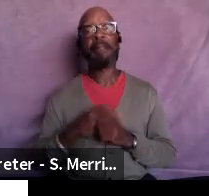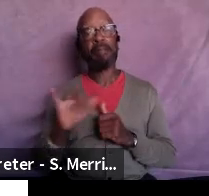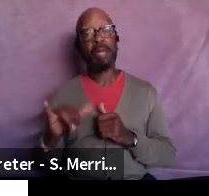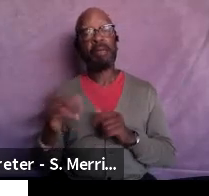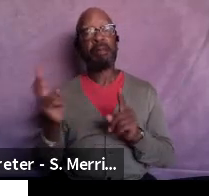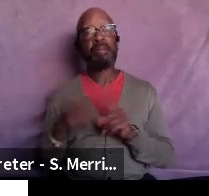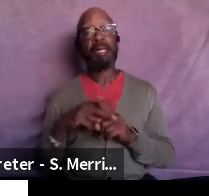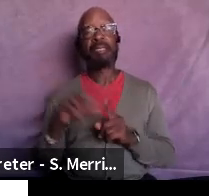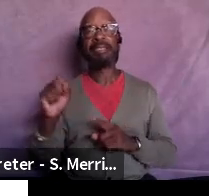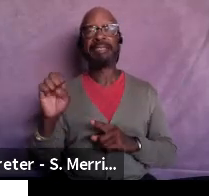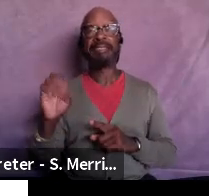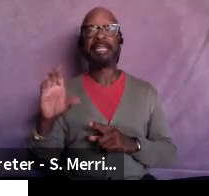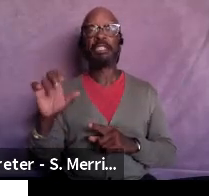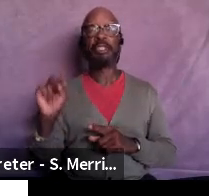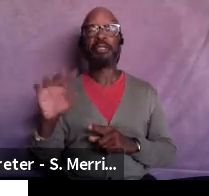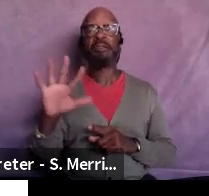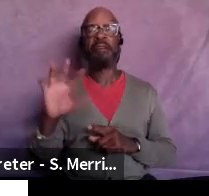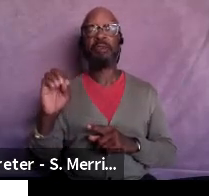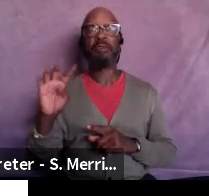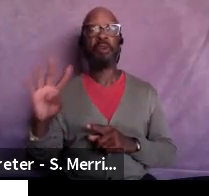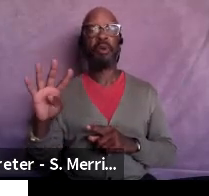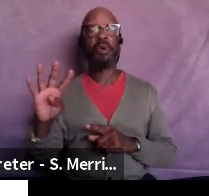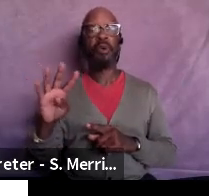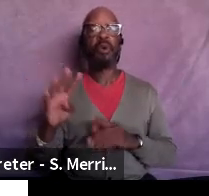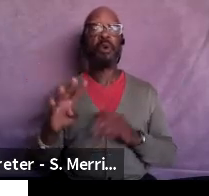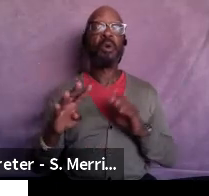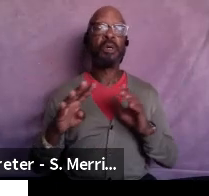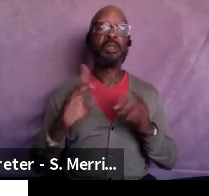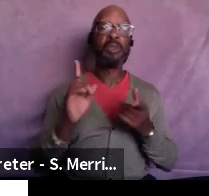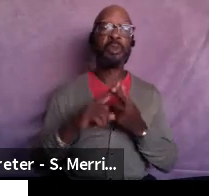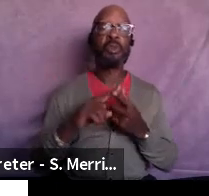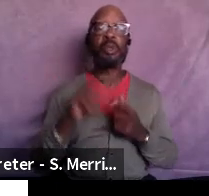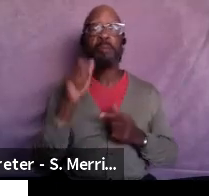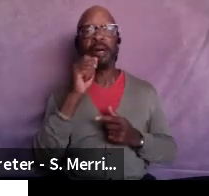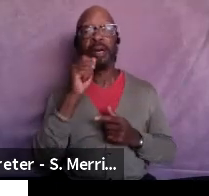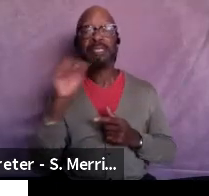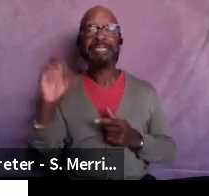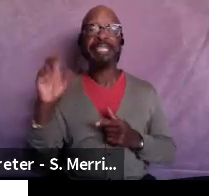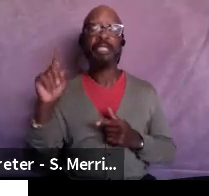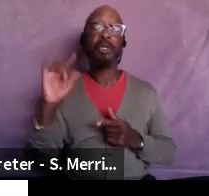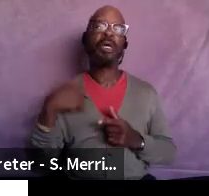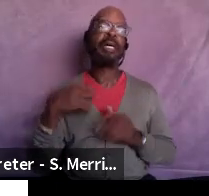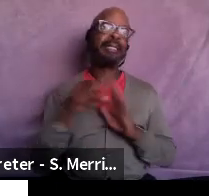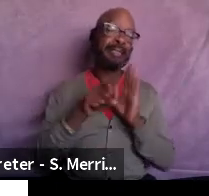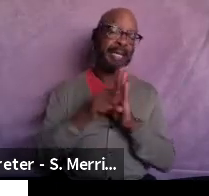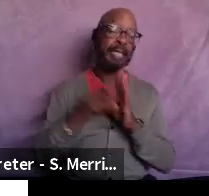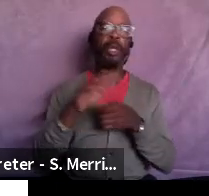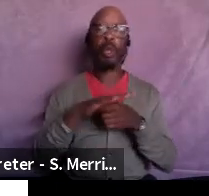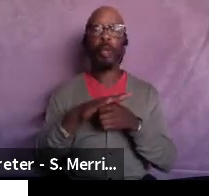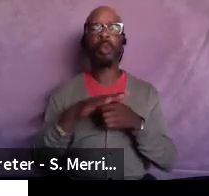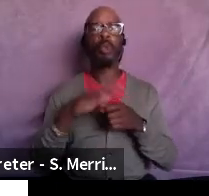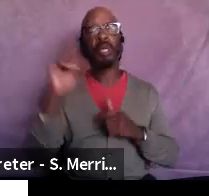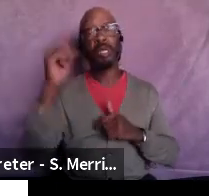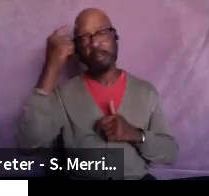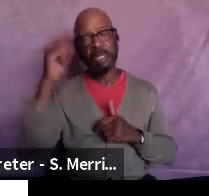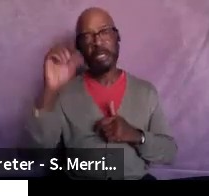Section 504 prohibitions to the private sector, as well as state and local governments. OCR is